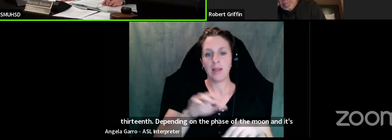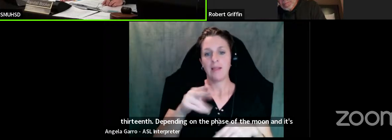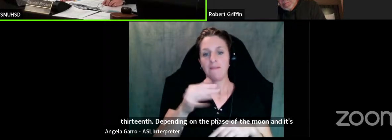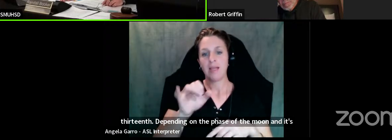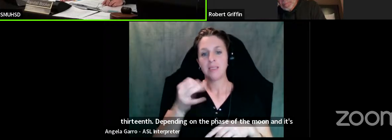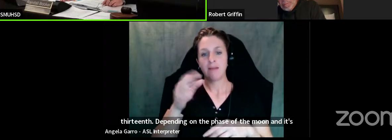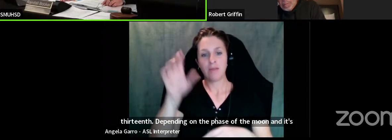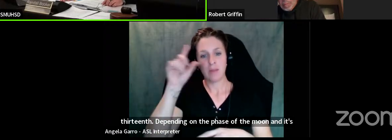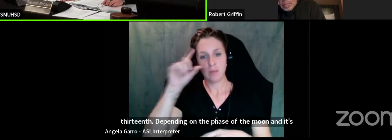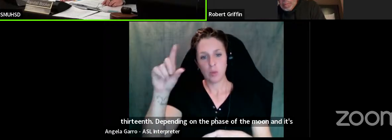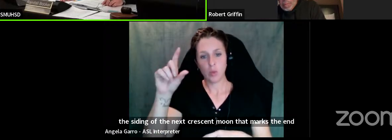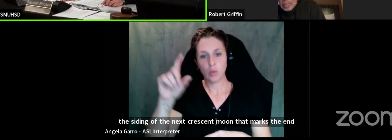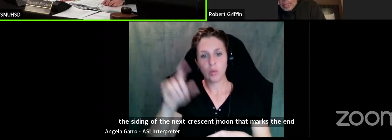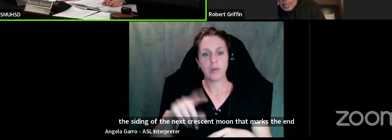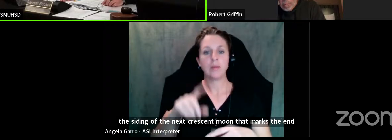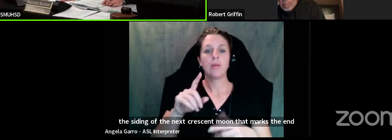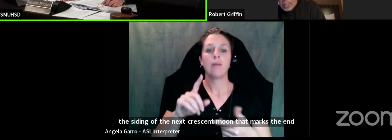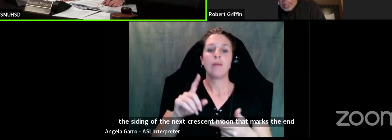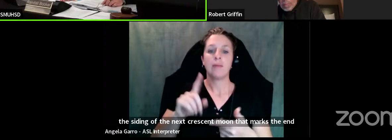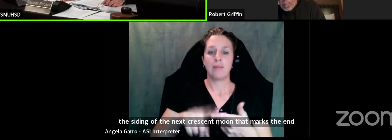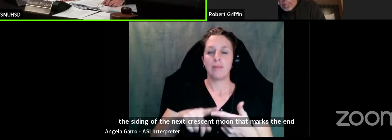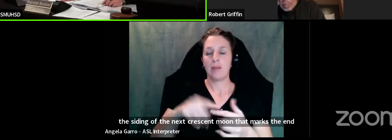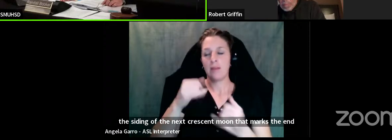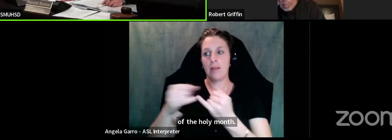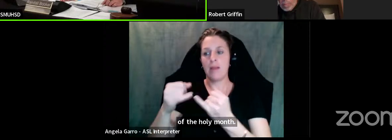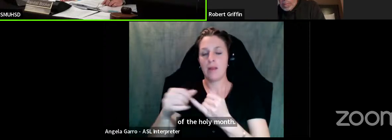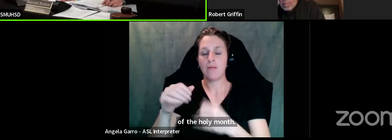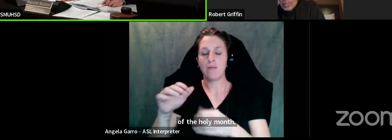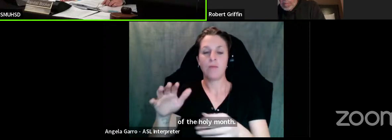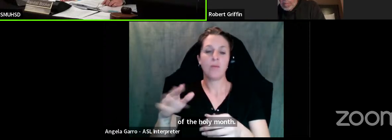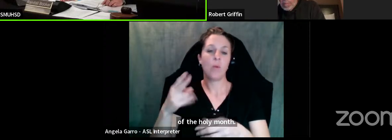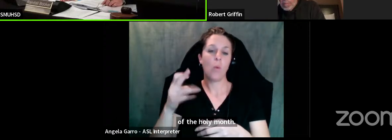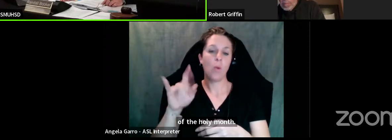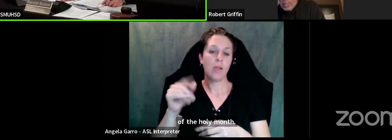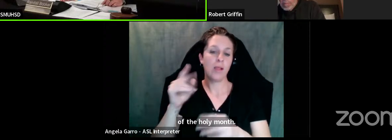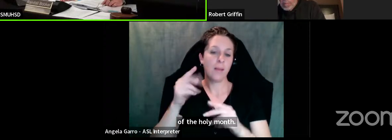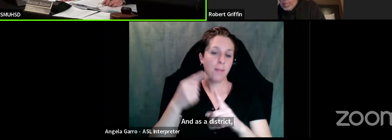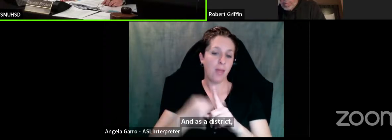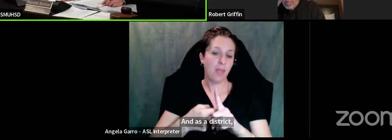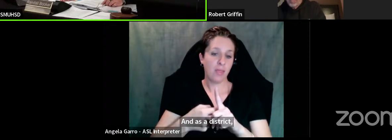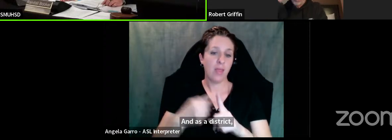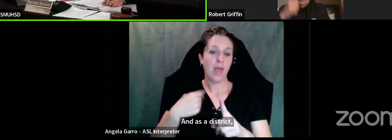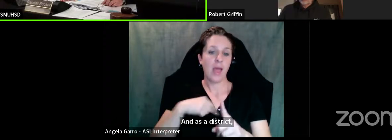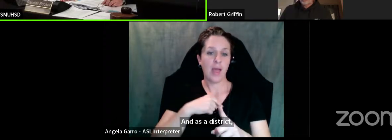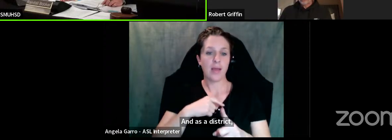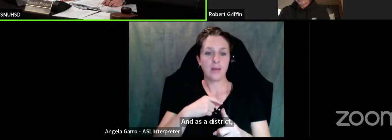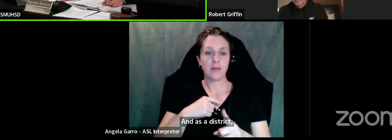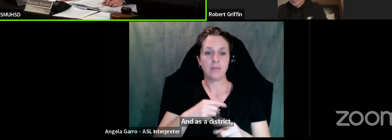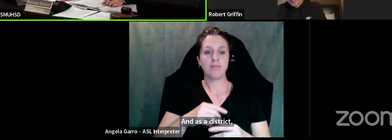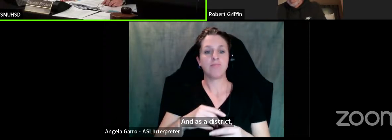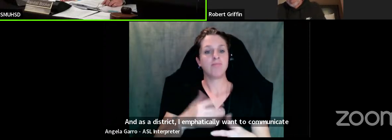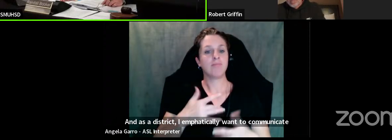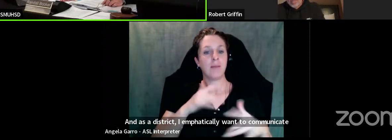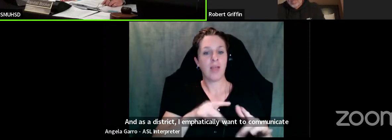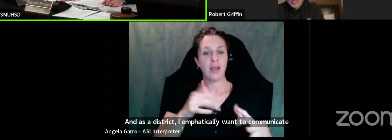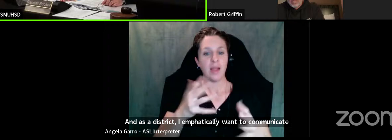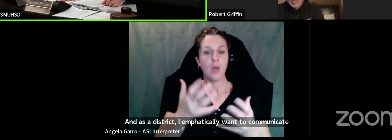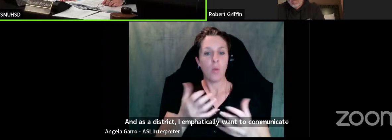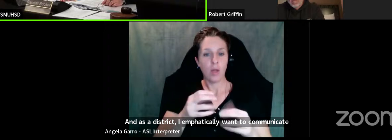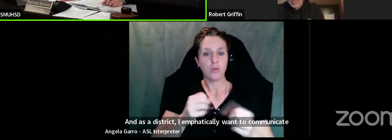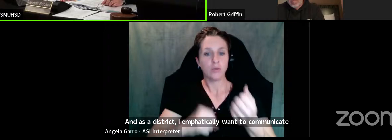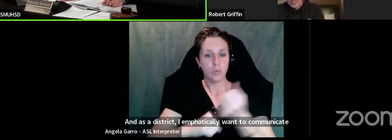of the holy month. And as a district, I emphatically want to communicate that we support Muslim students and